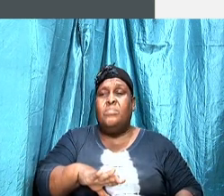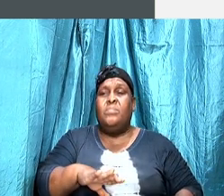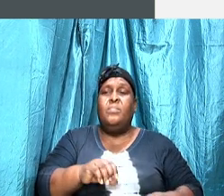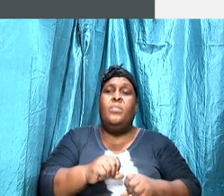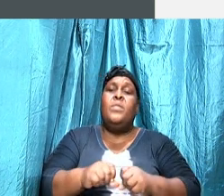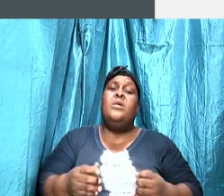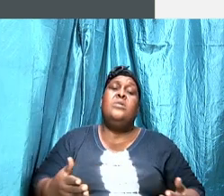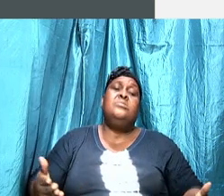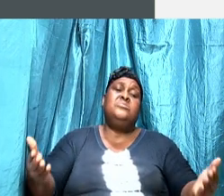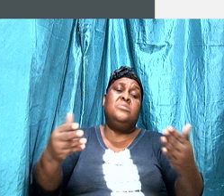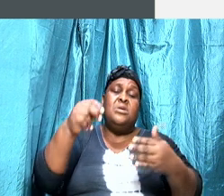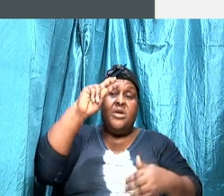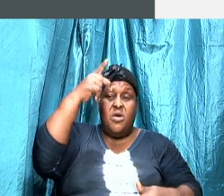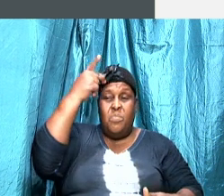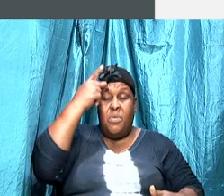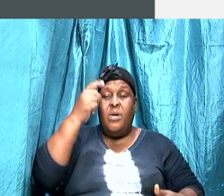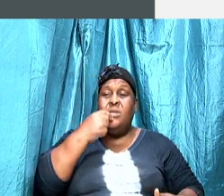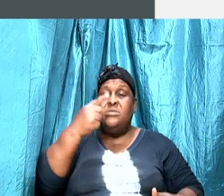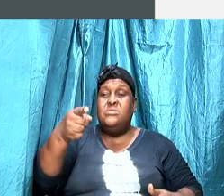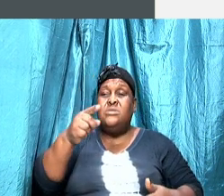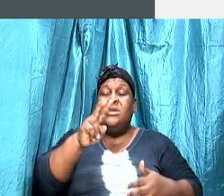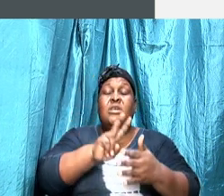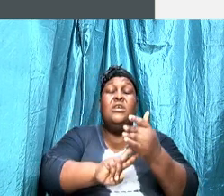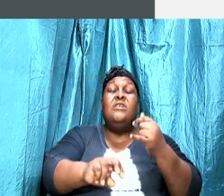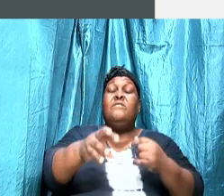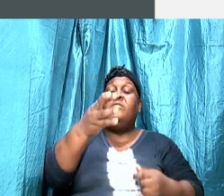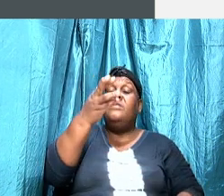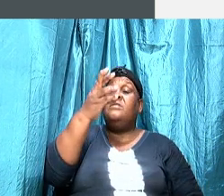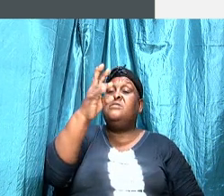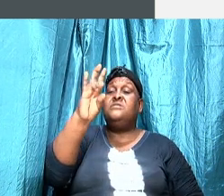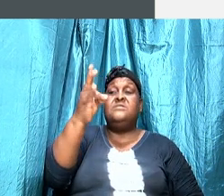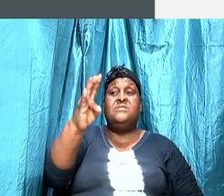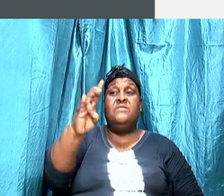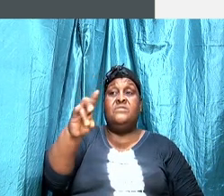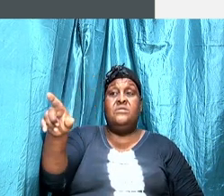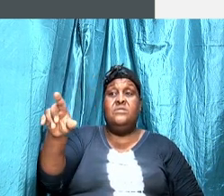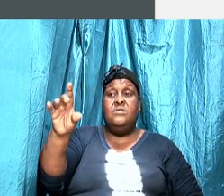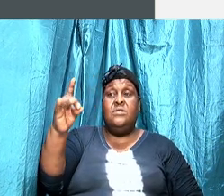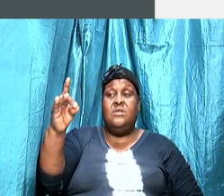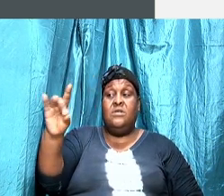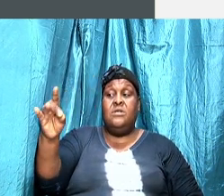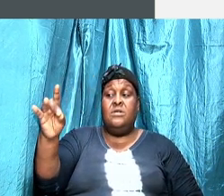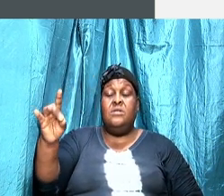that in verse 17 and verse 18, Paul is saying